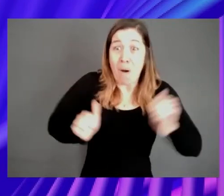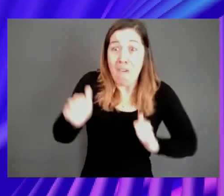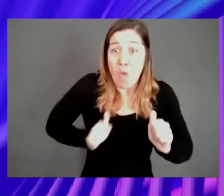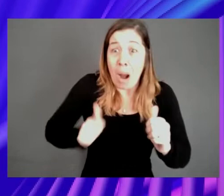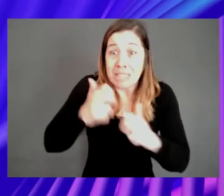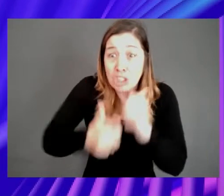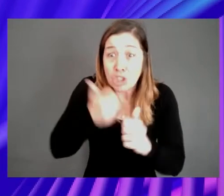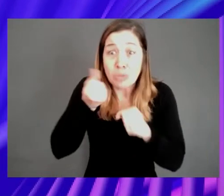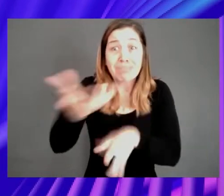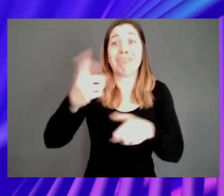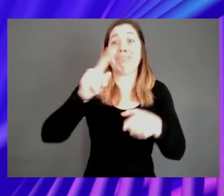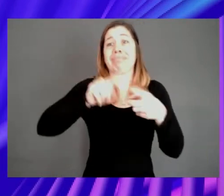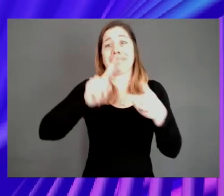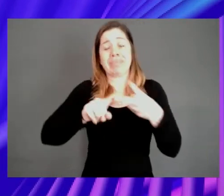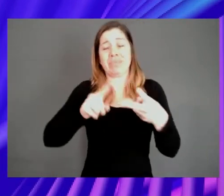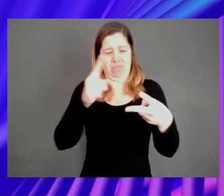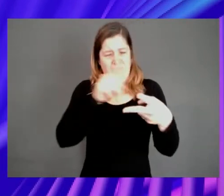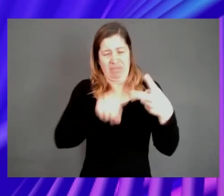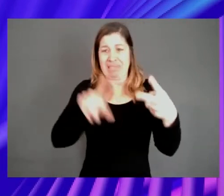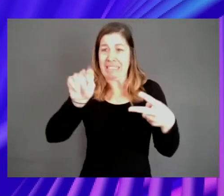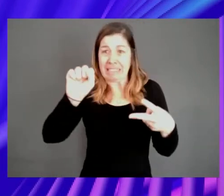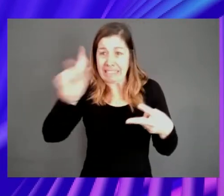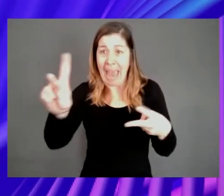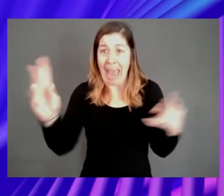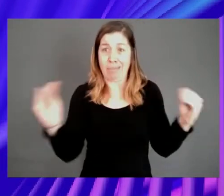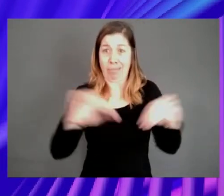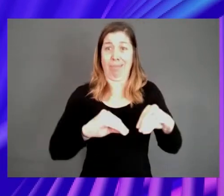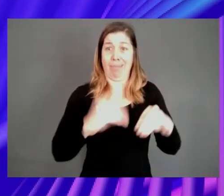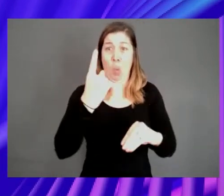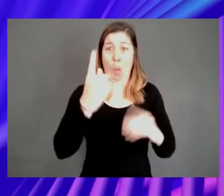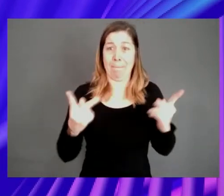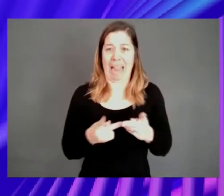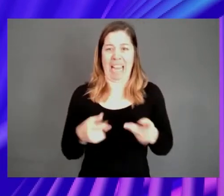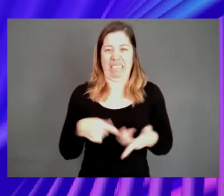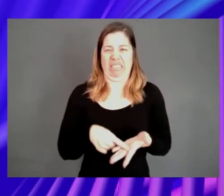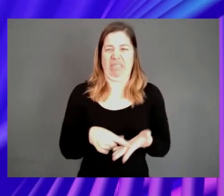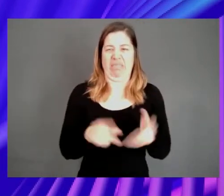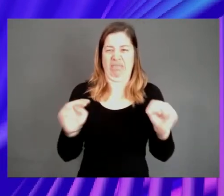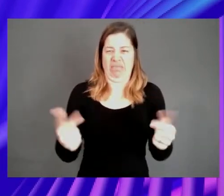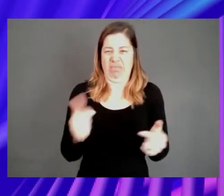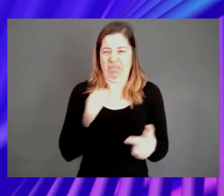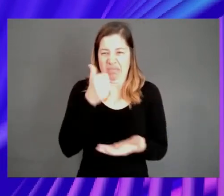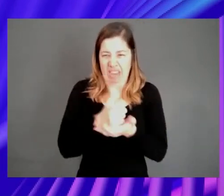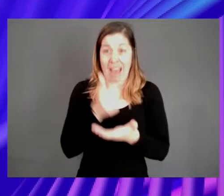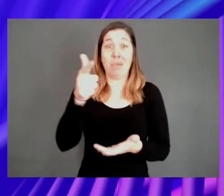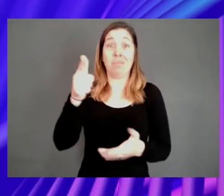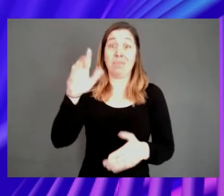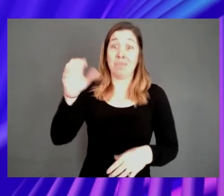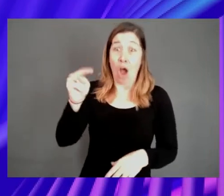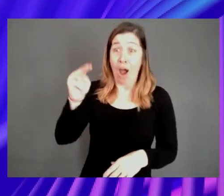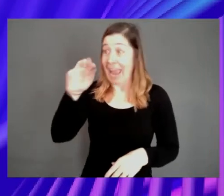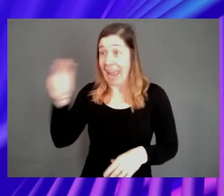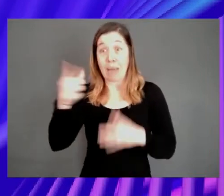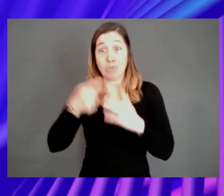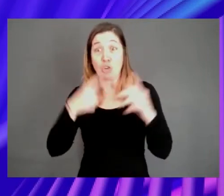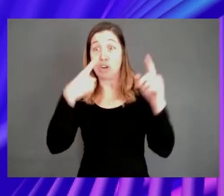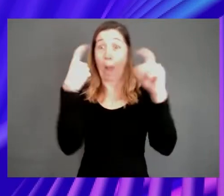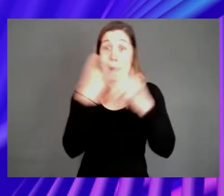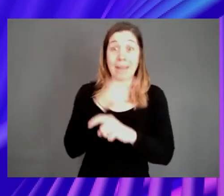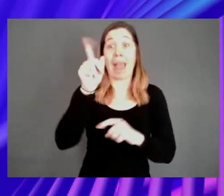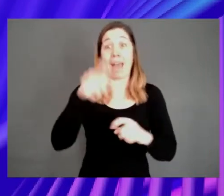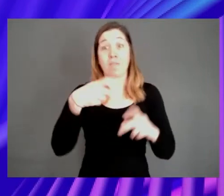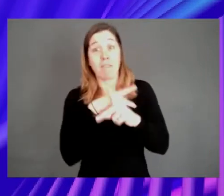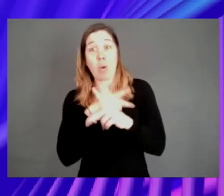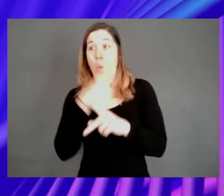got your test all in one spot. Not a great idea. Your IAM starts getting complicated because now you have to figure out who has access